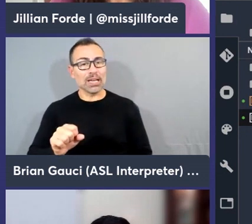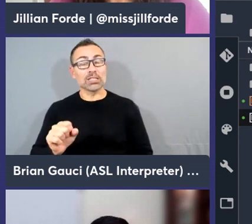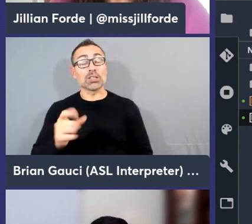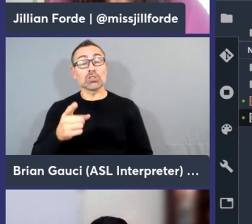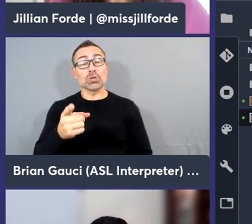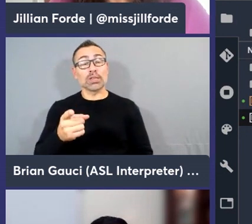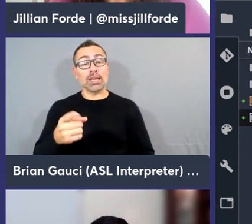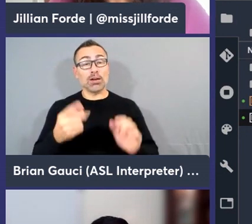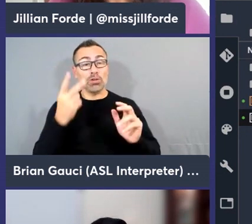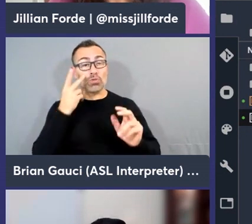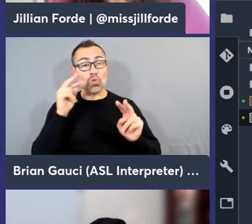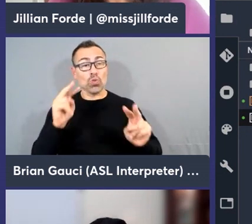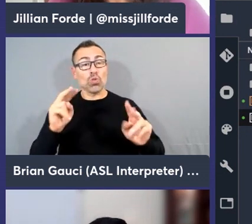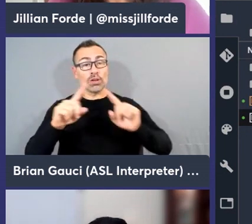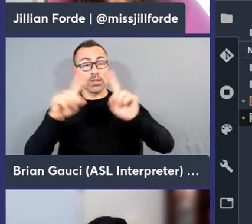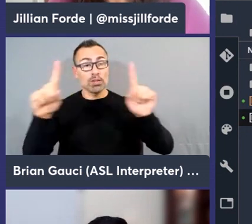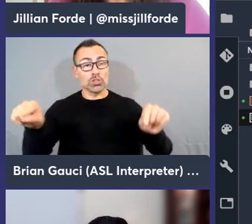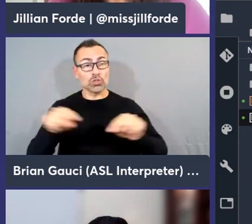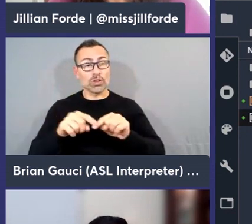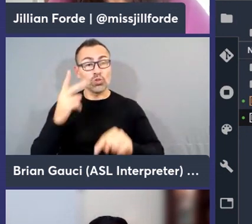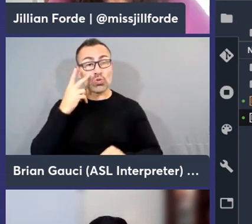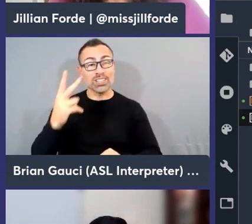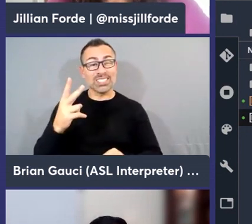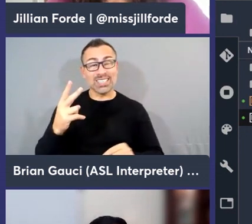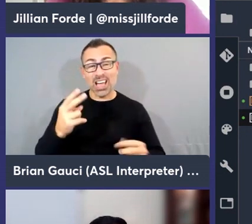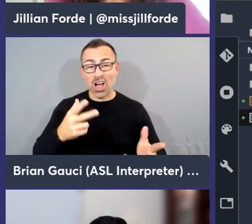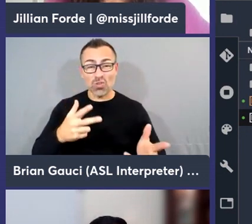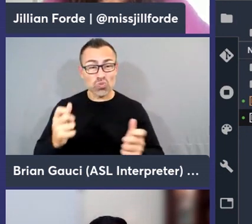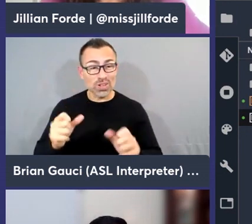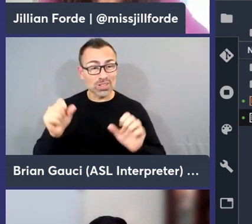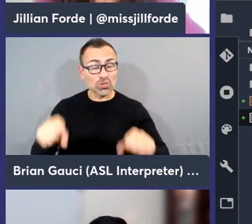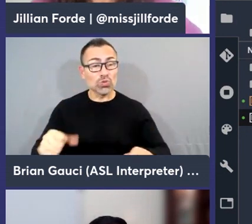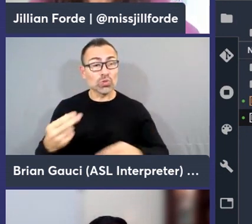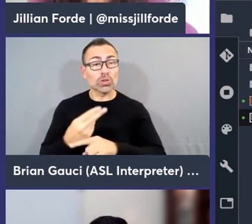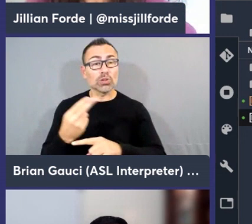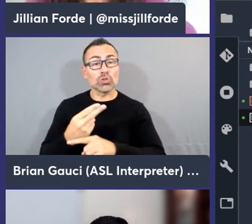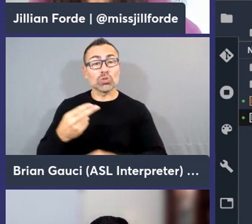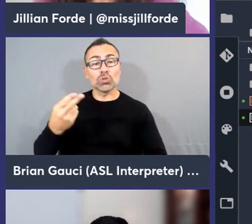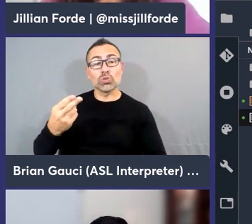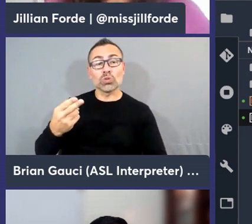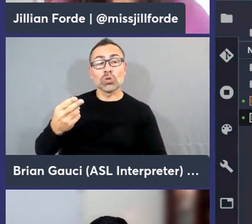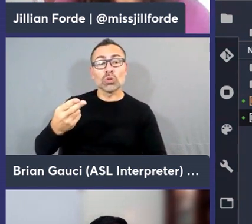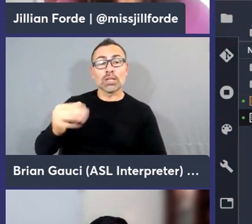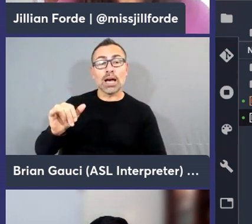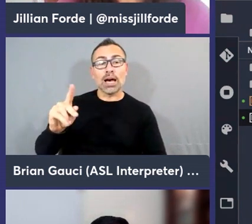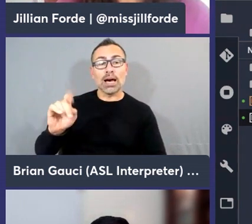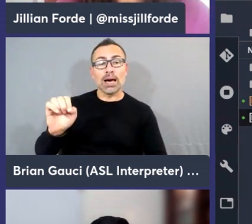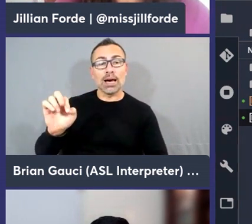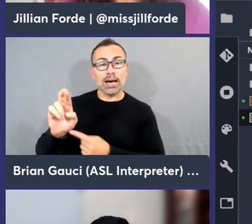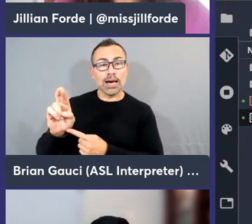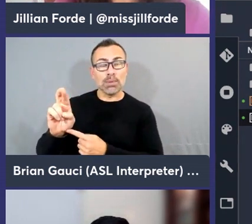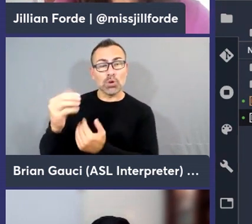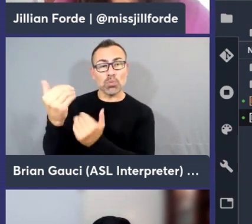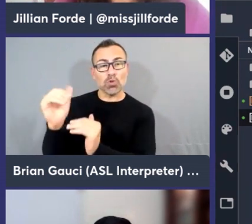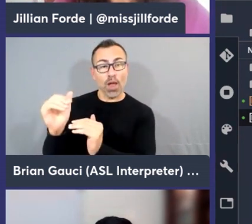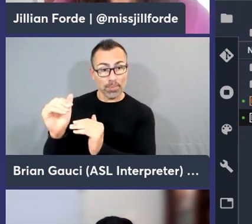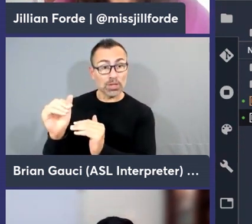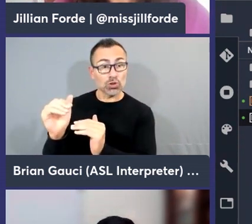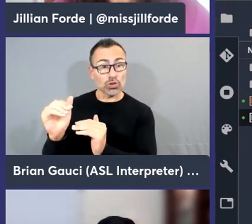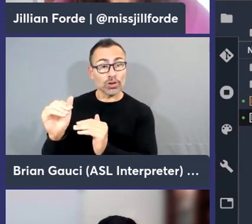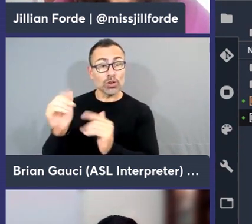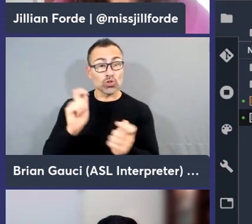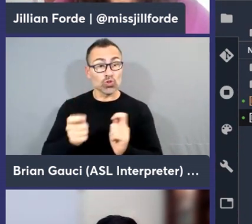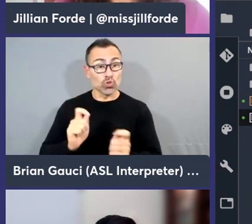how quickly you can actually use hyperparameter tuning API to launch tuning jobs.